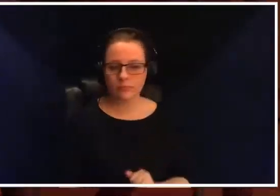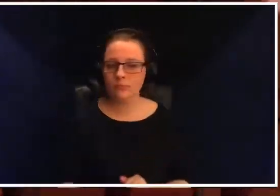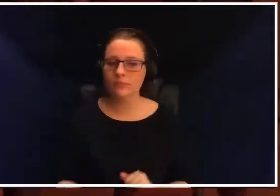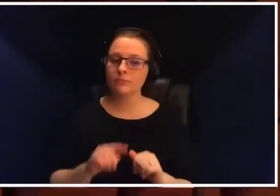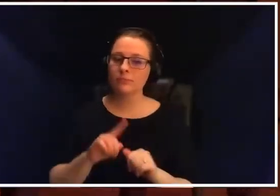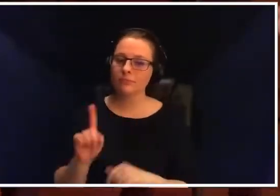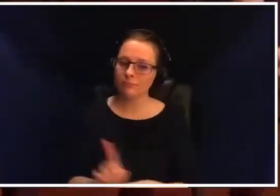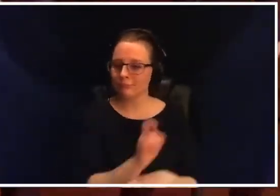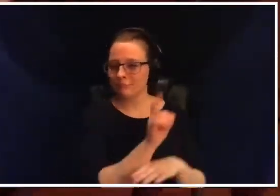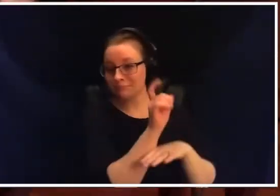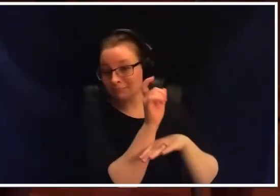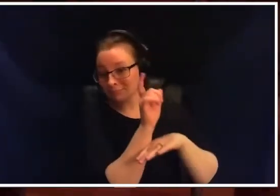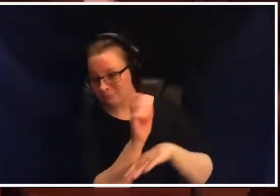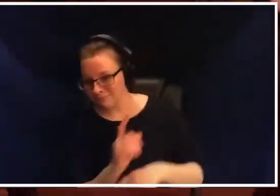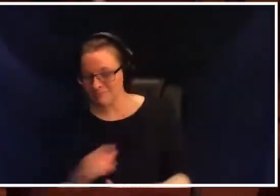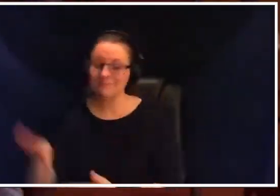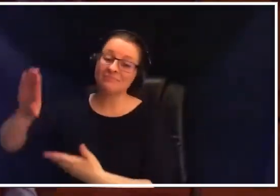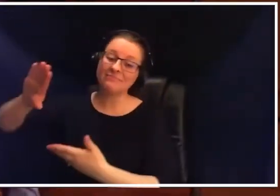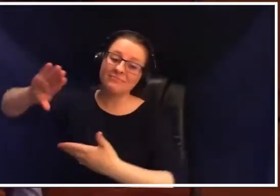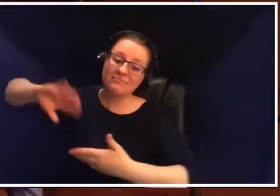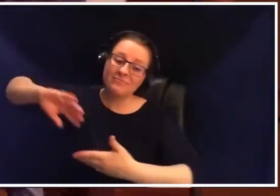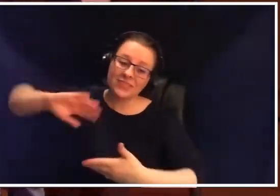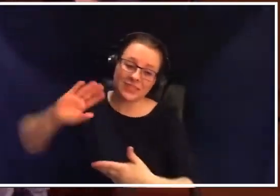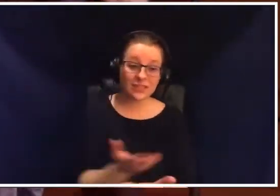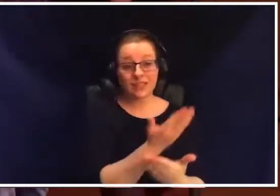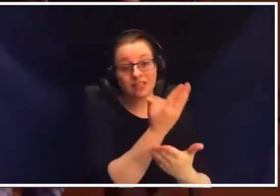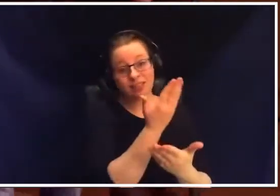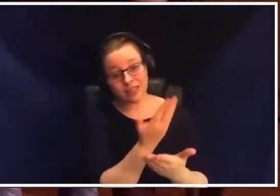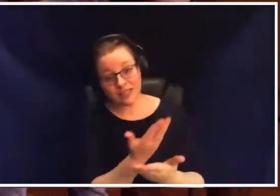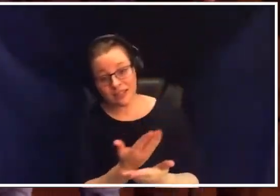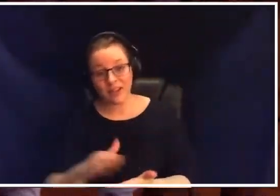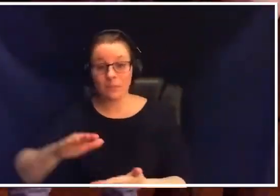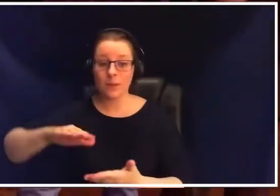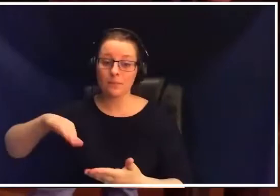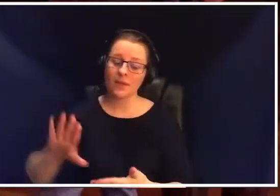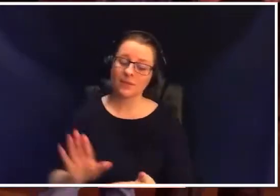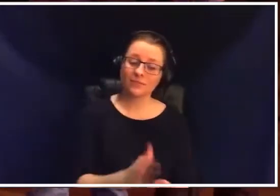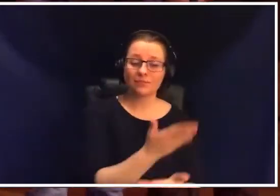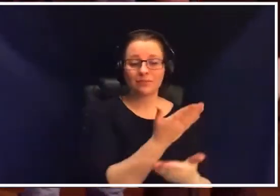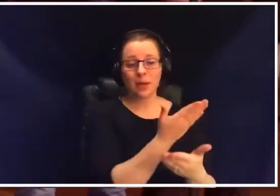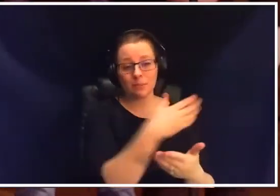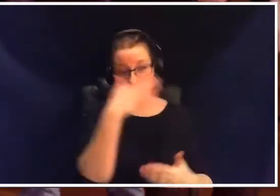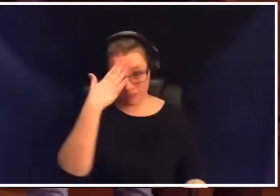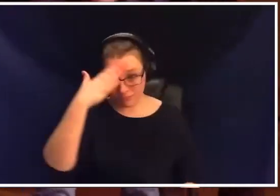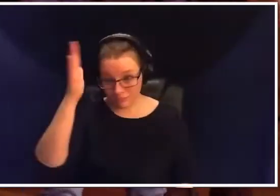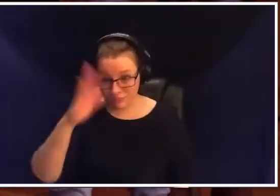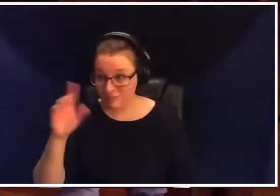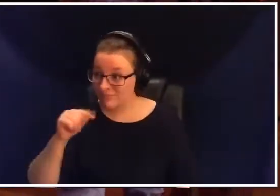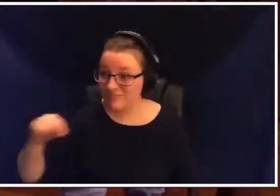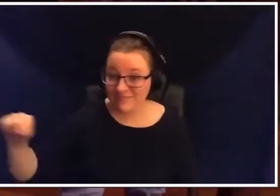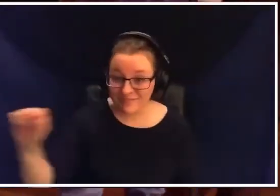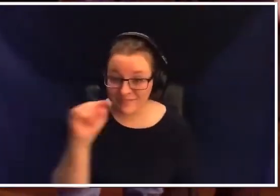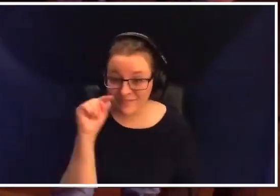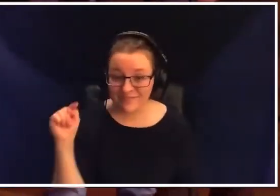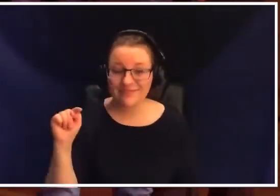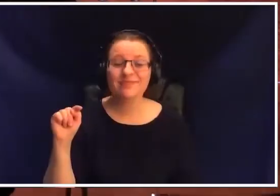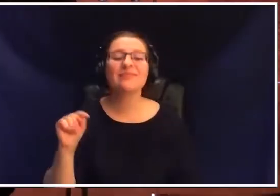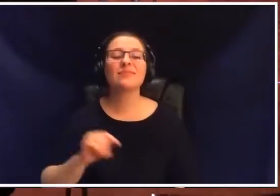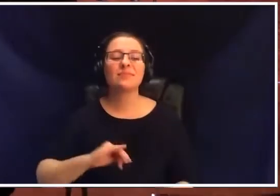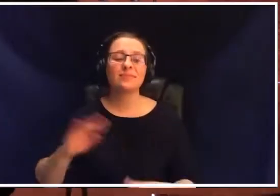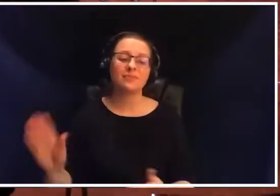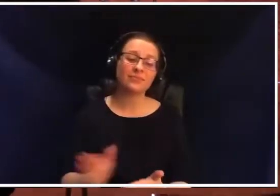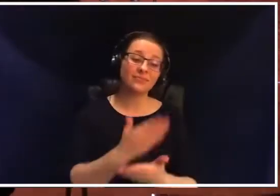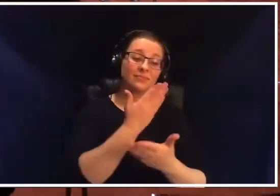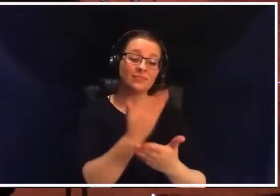Oom-pa-pa, oom-pa-pa, that's how it goes. Oom-pa-pa, oom-pa-pa, everyone knows. They